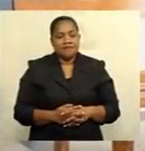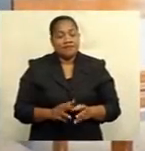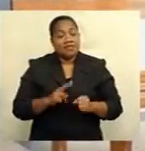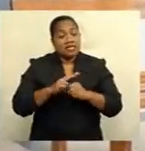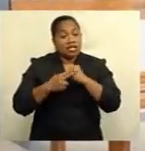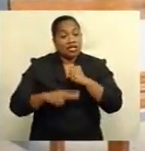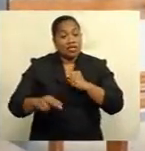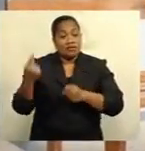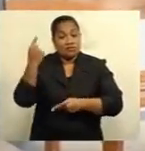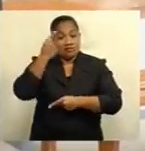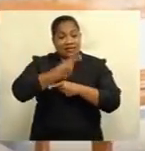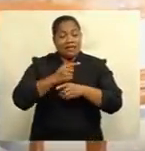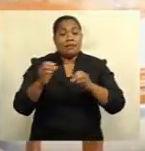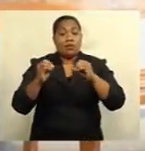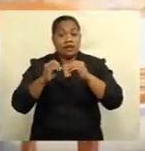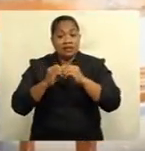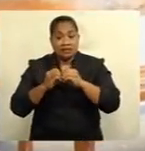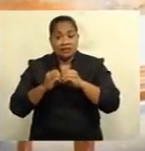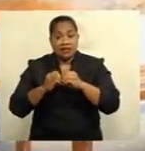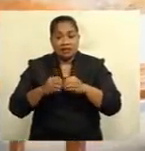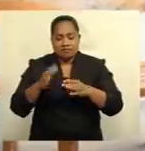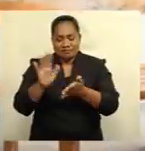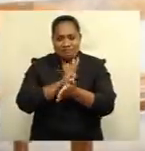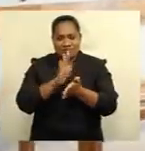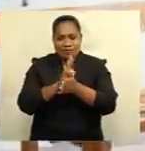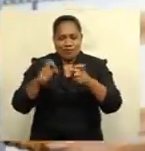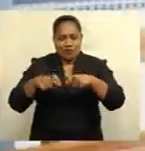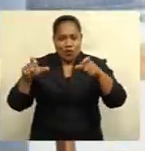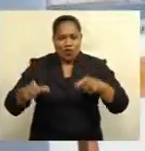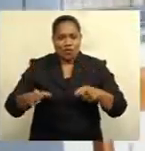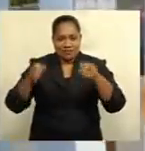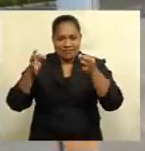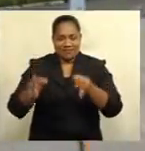In the news tonight, Bulitavu hails court ruling.